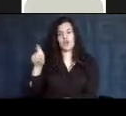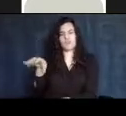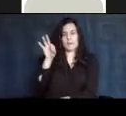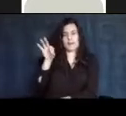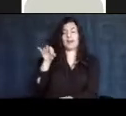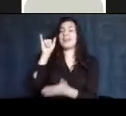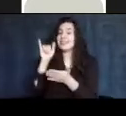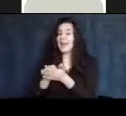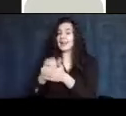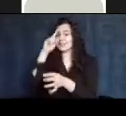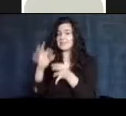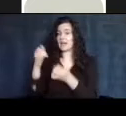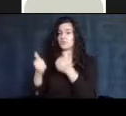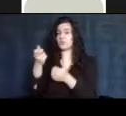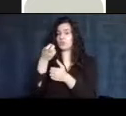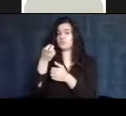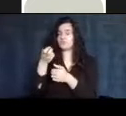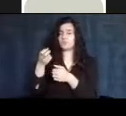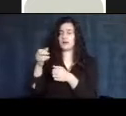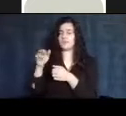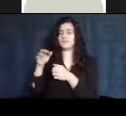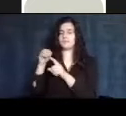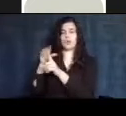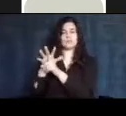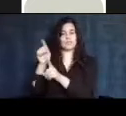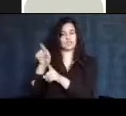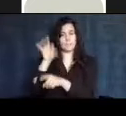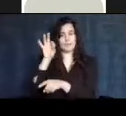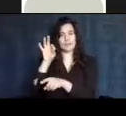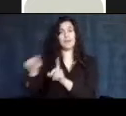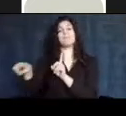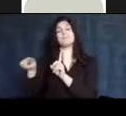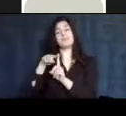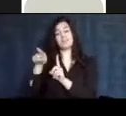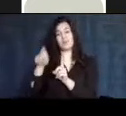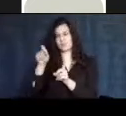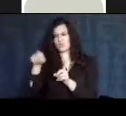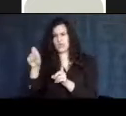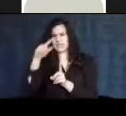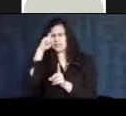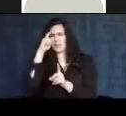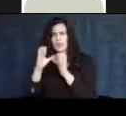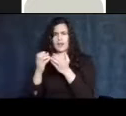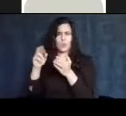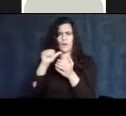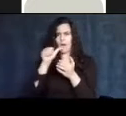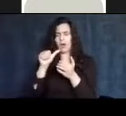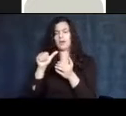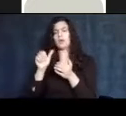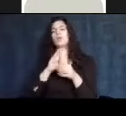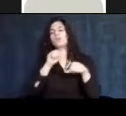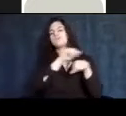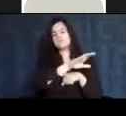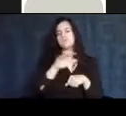take. And you'll also want to let your advisor know if you're going to take summer classes, because they will help prepare your schedule for